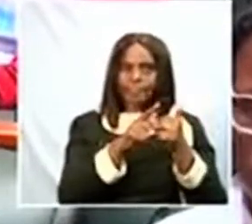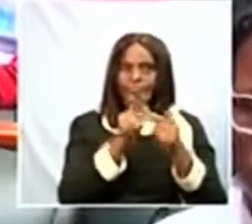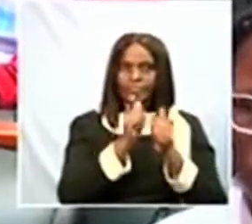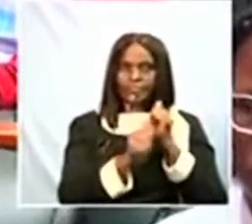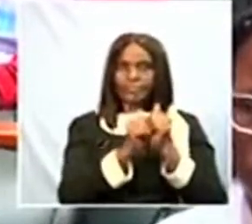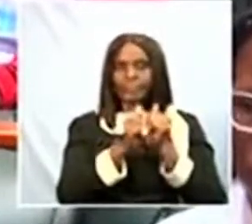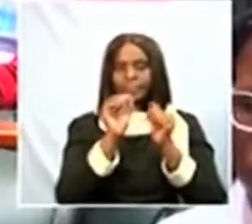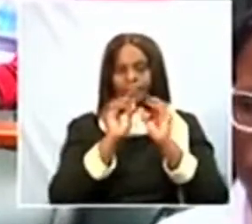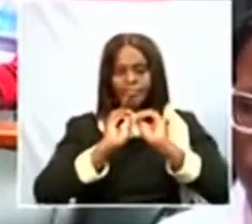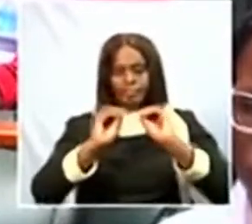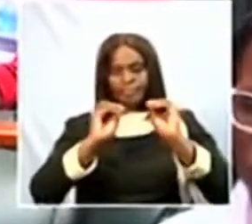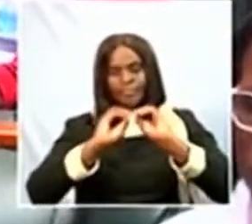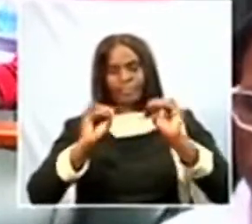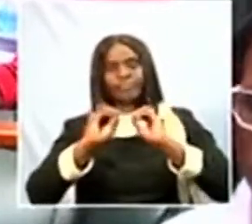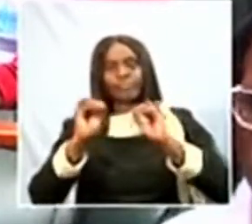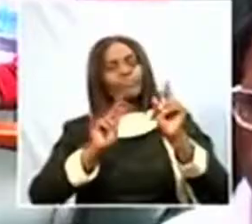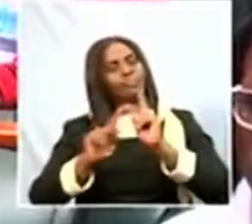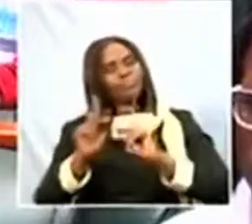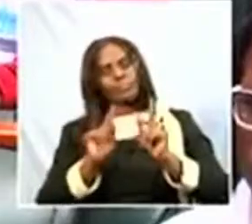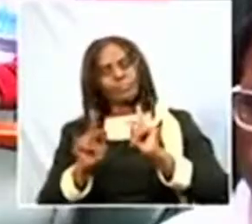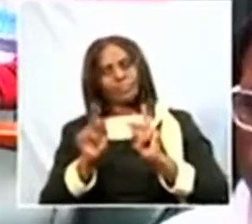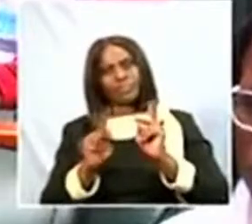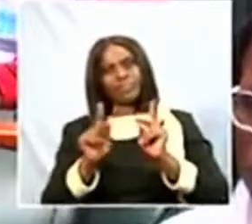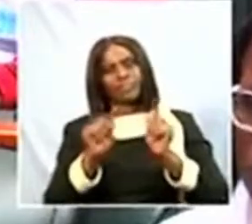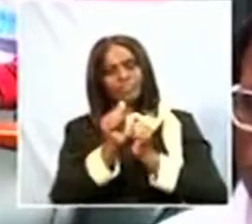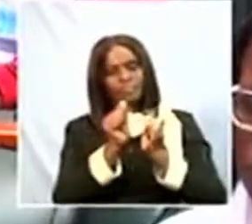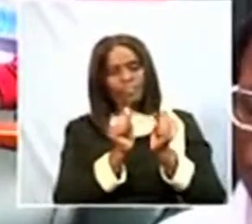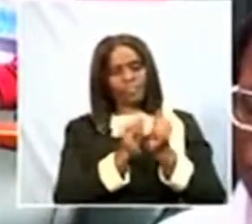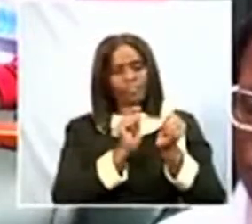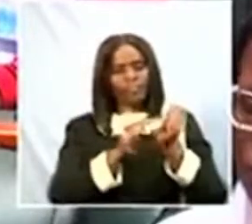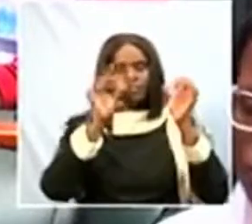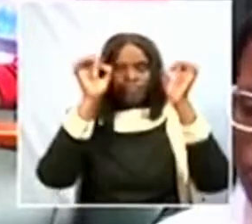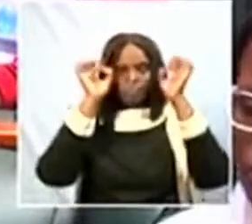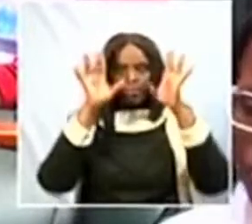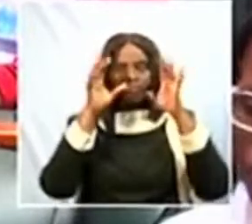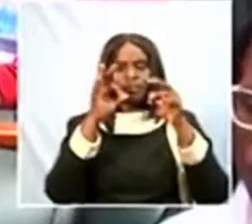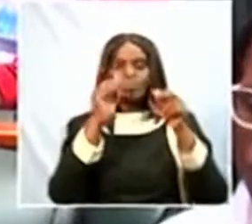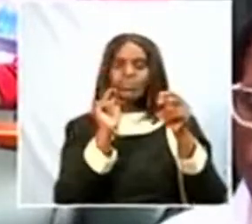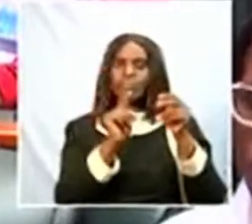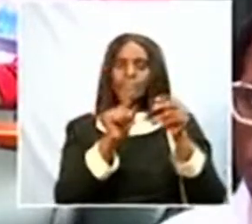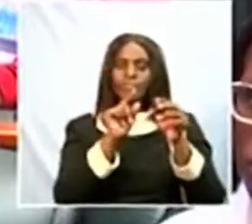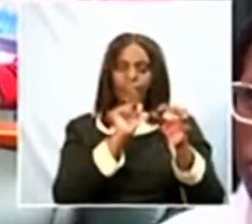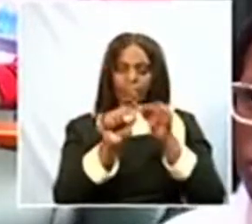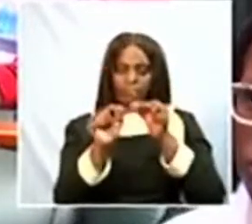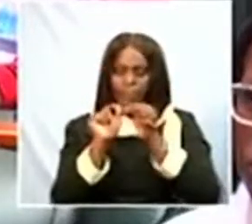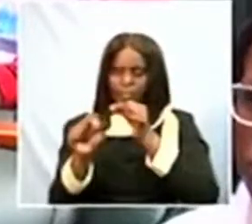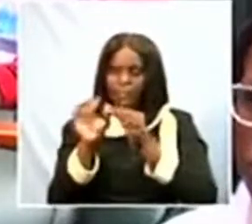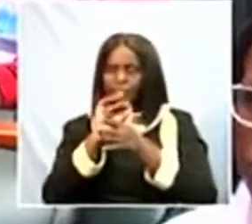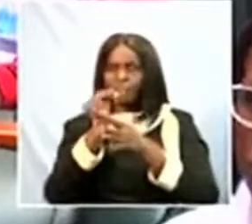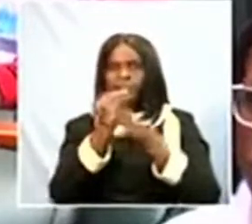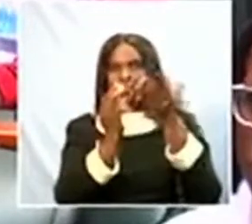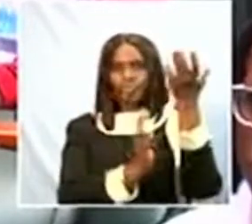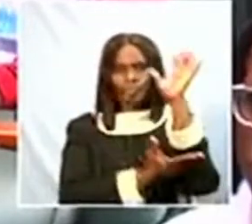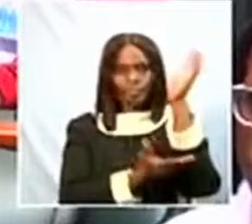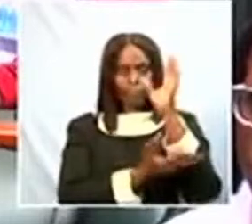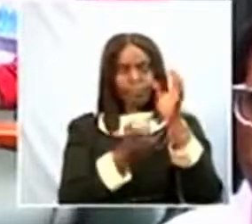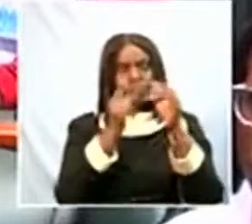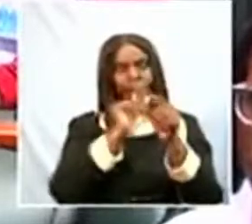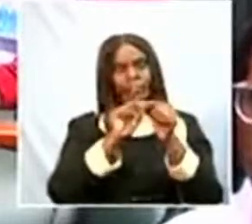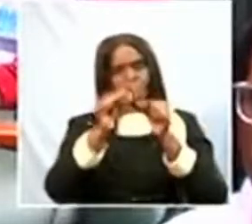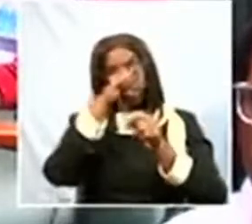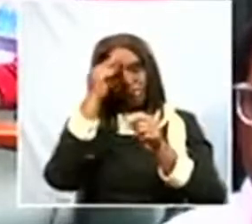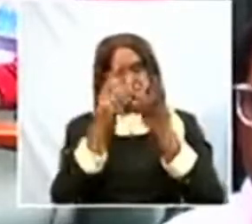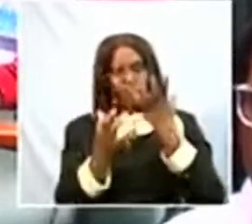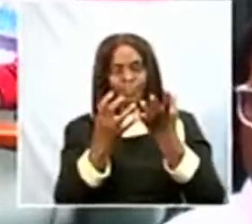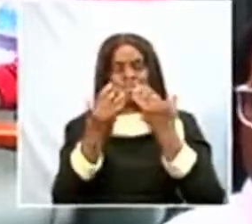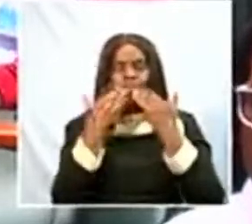that educate the general public about the dangers of burning and cutting down trees for charcoal.